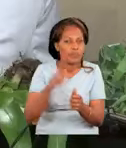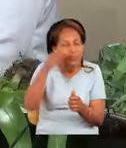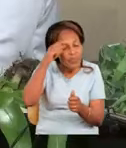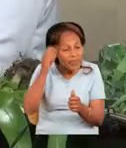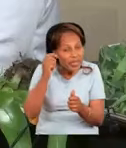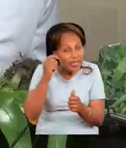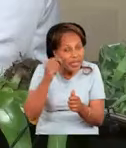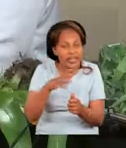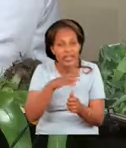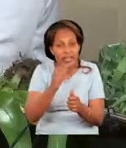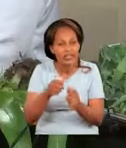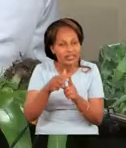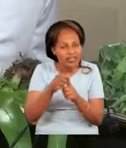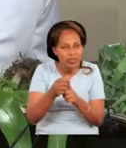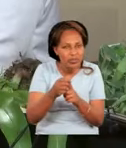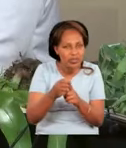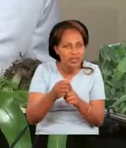separate